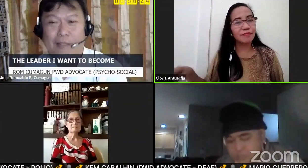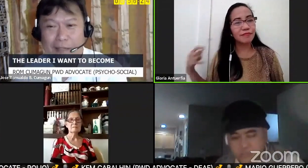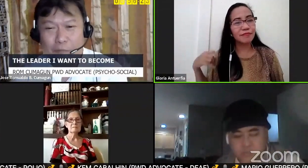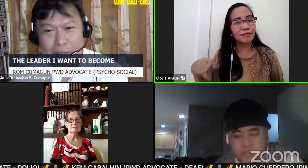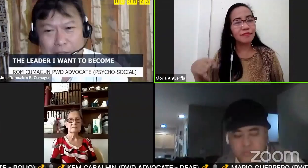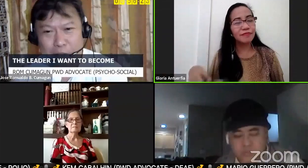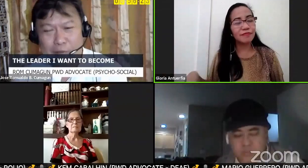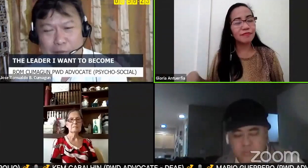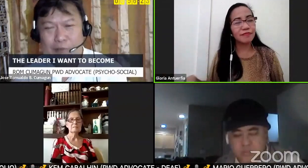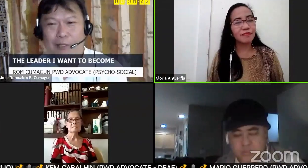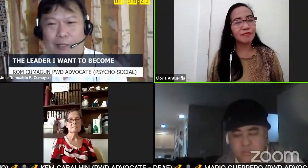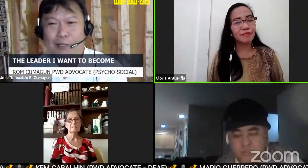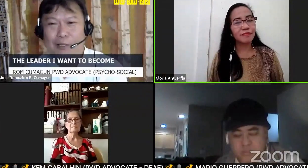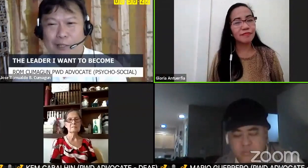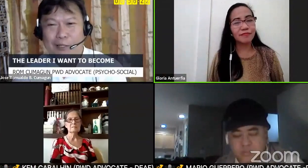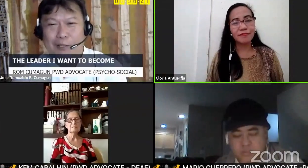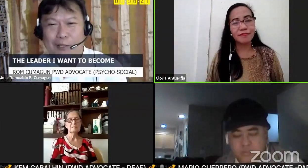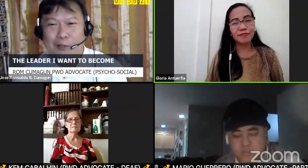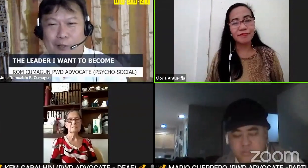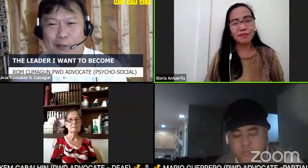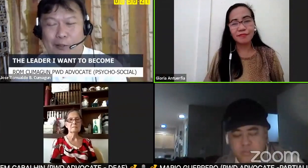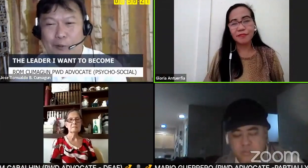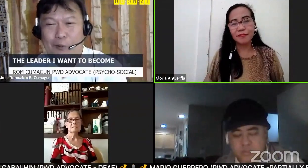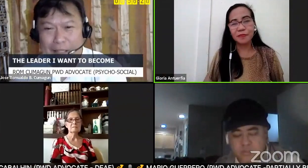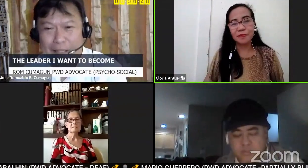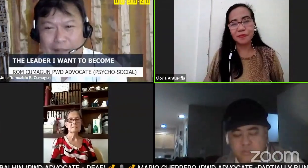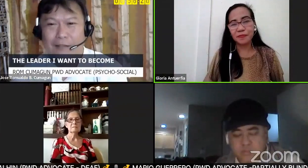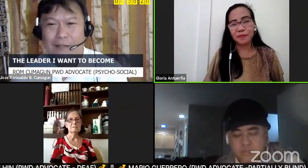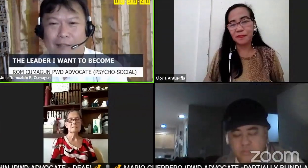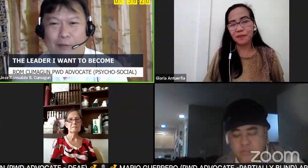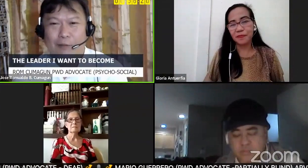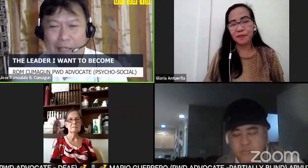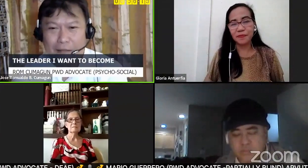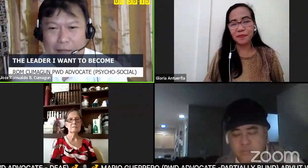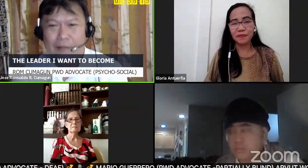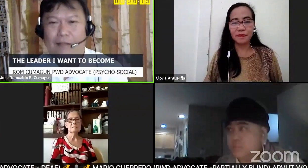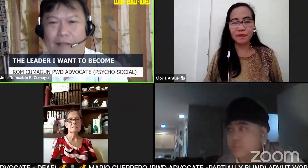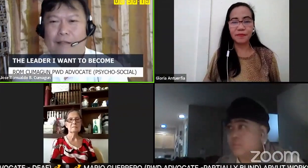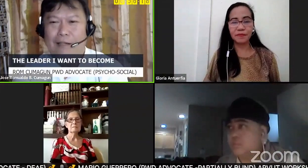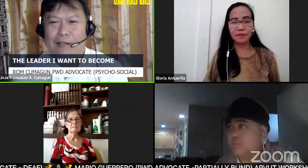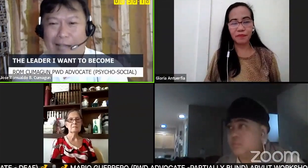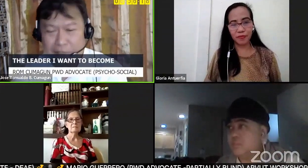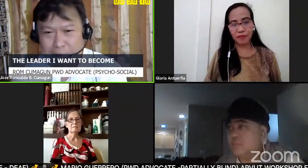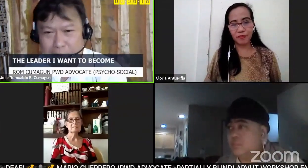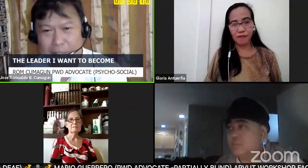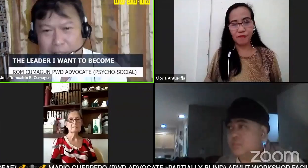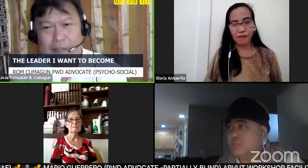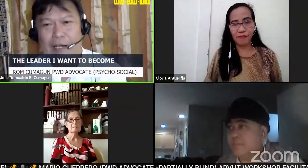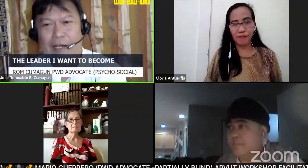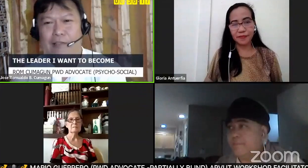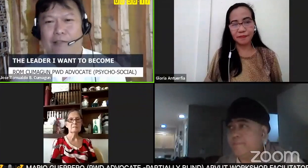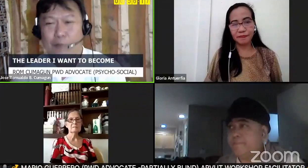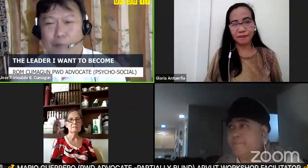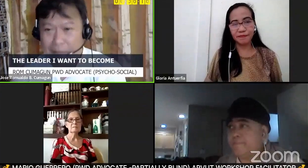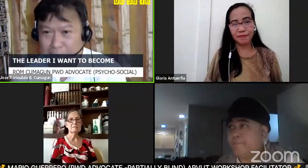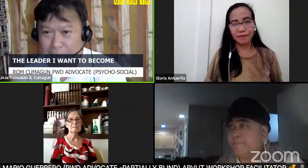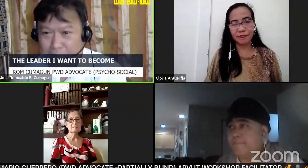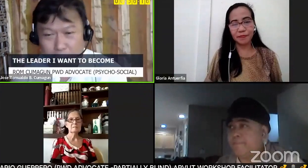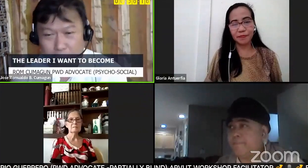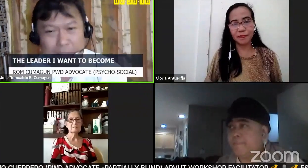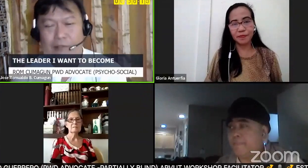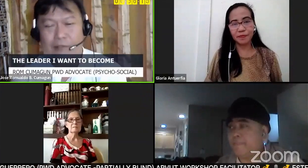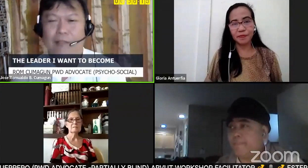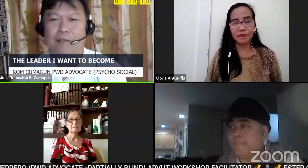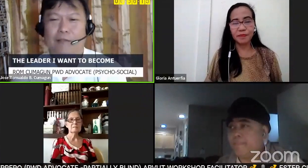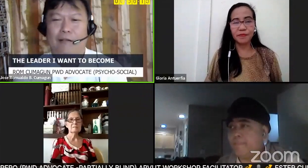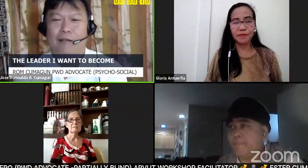this should be the time for the teachers to lead, okay, to lead classes, to lead their classes, to lead